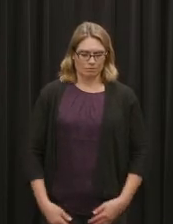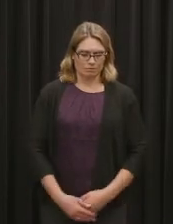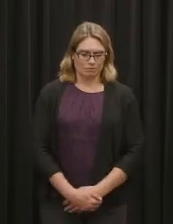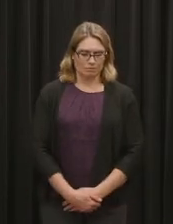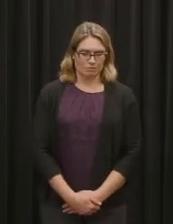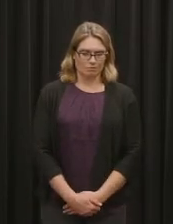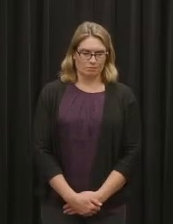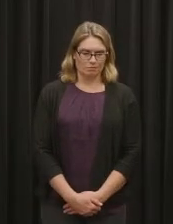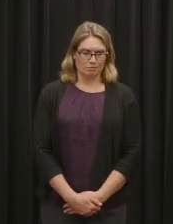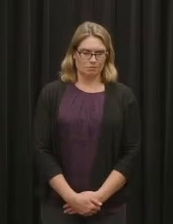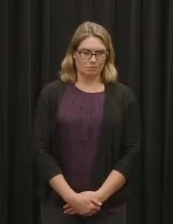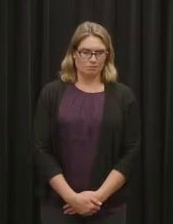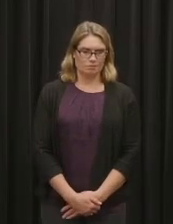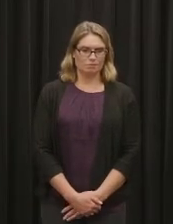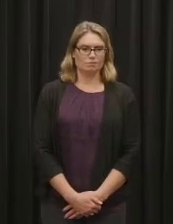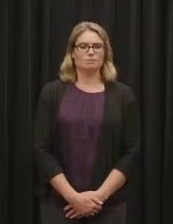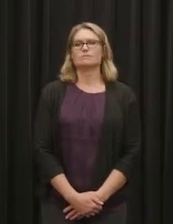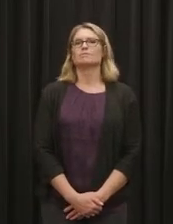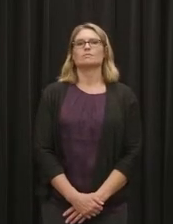Vitalité